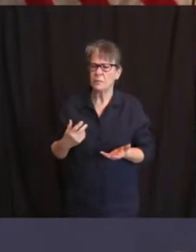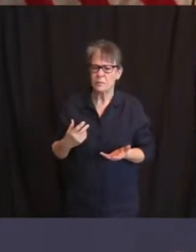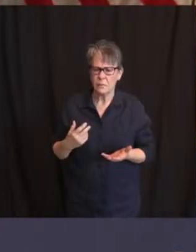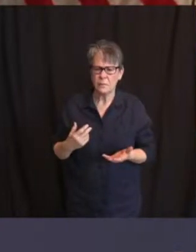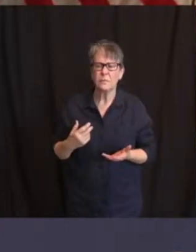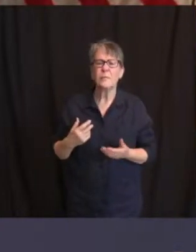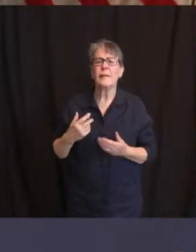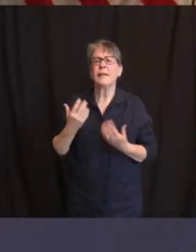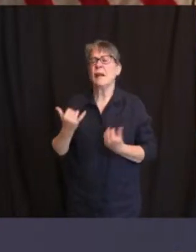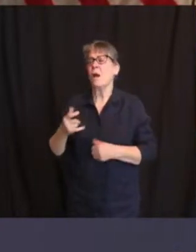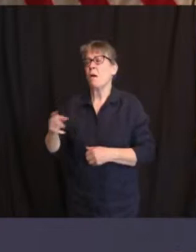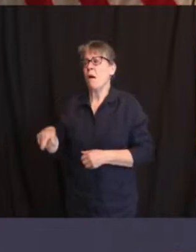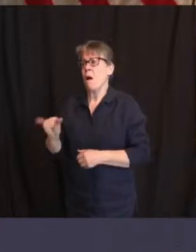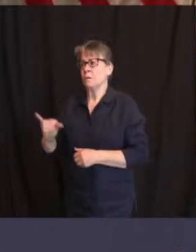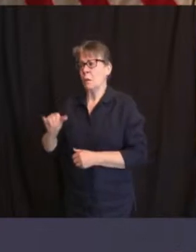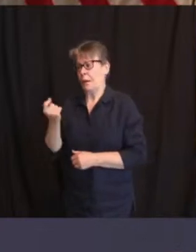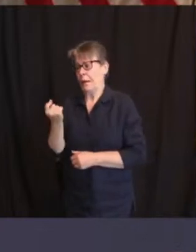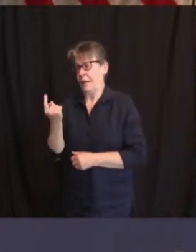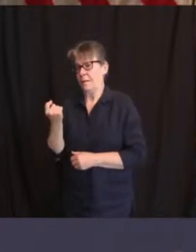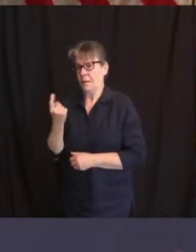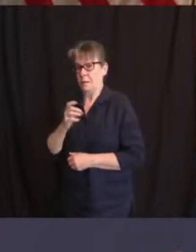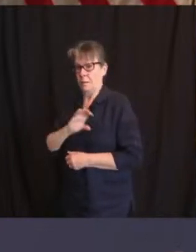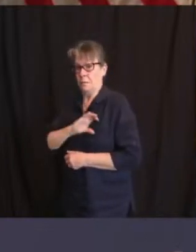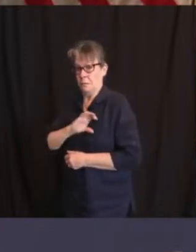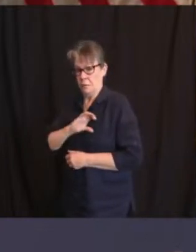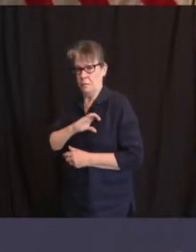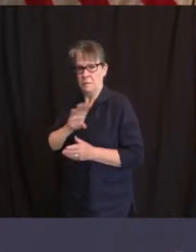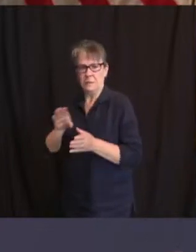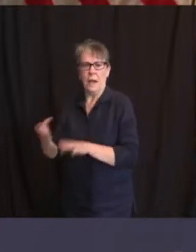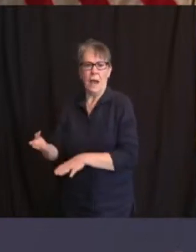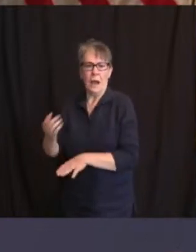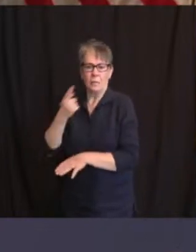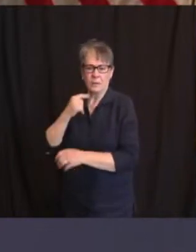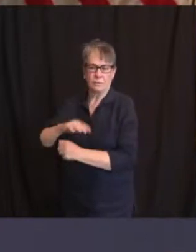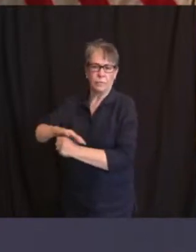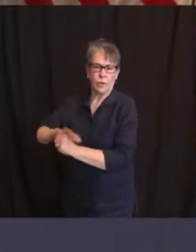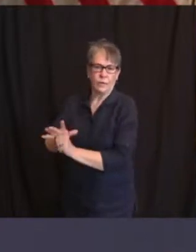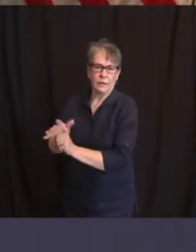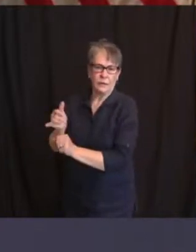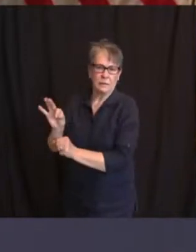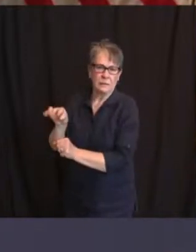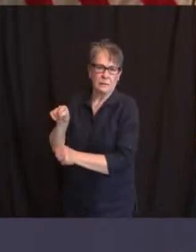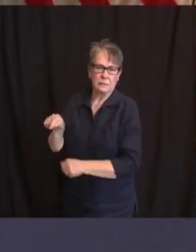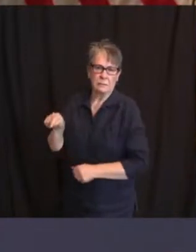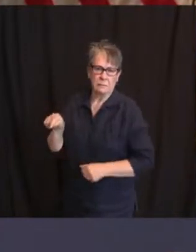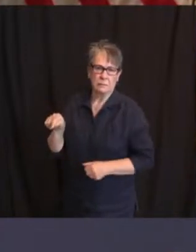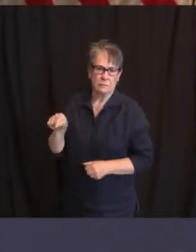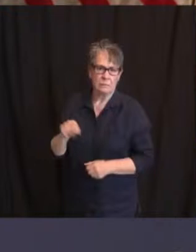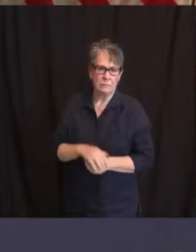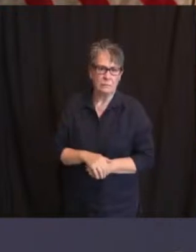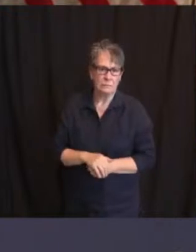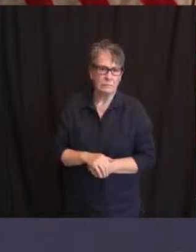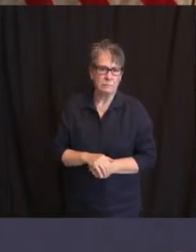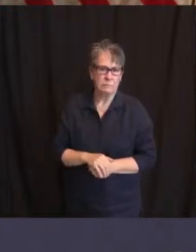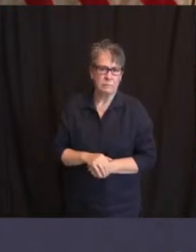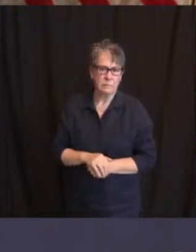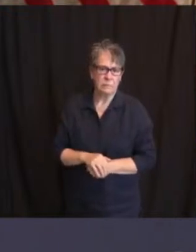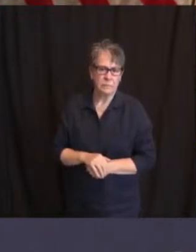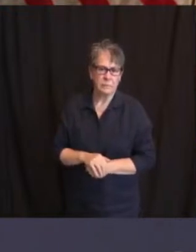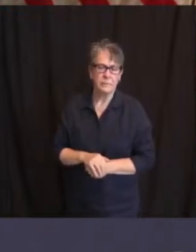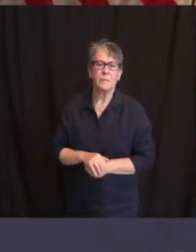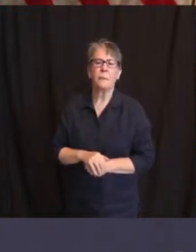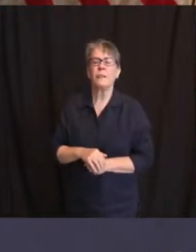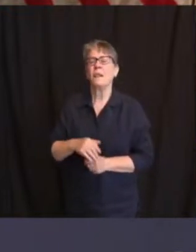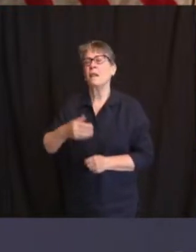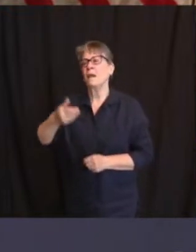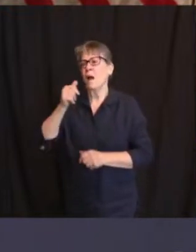not theoretical, it's not abstract, it's real. And as you said, Pat, members of law enforcement, God bless you all, particularly those whose lives we have lost,